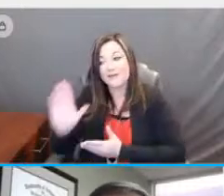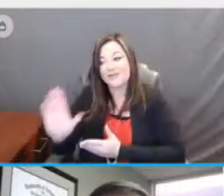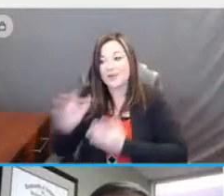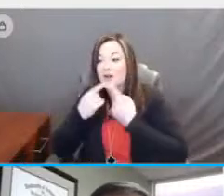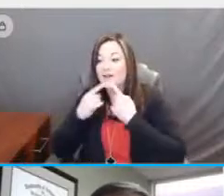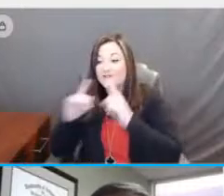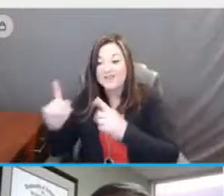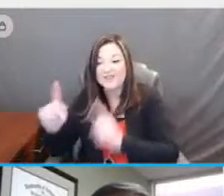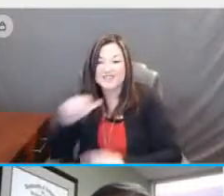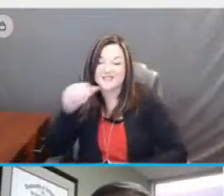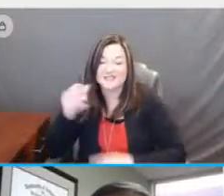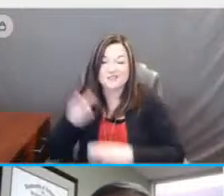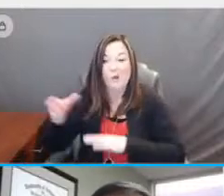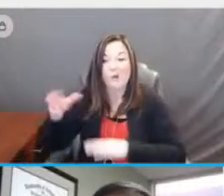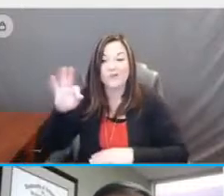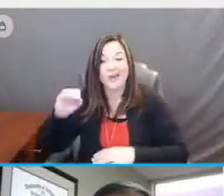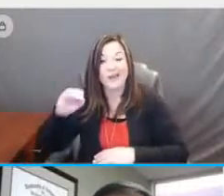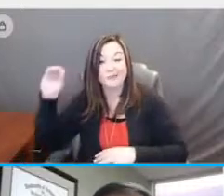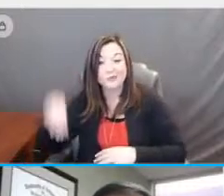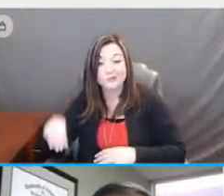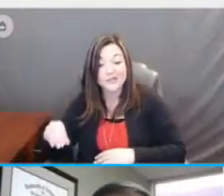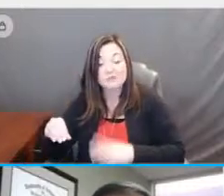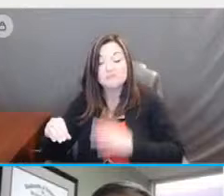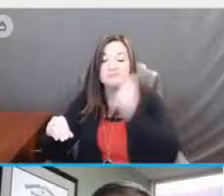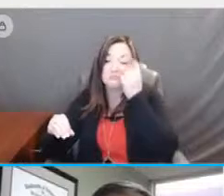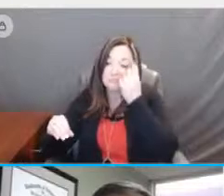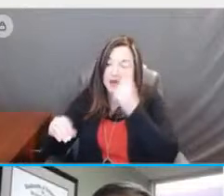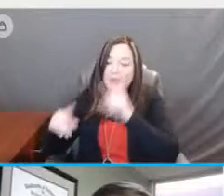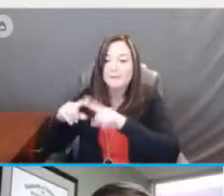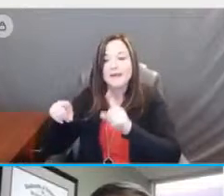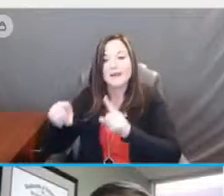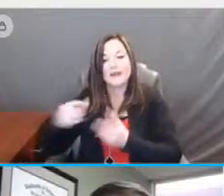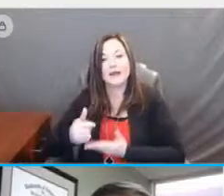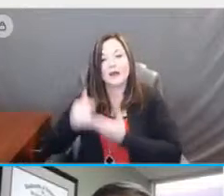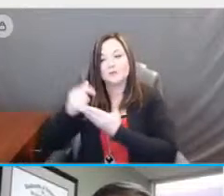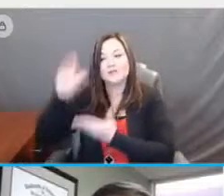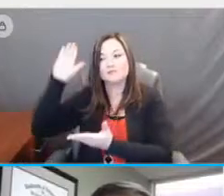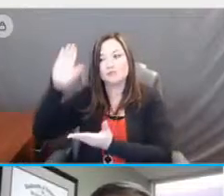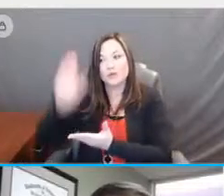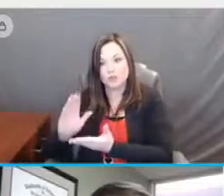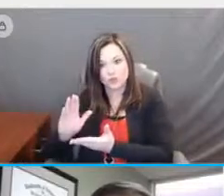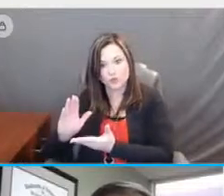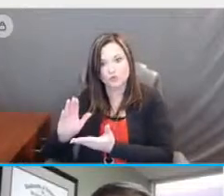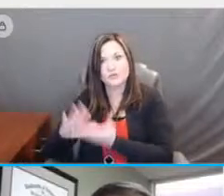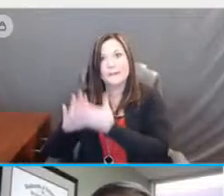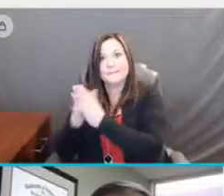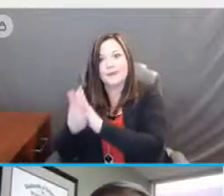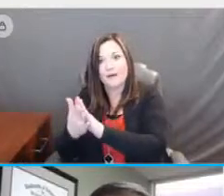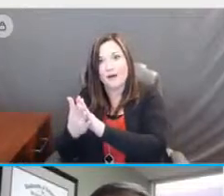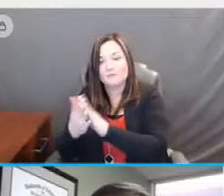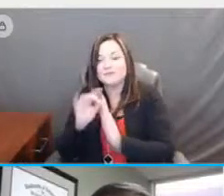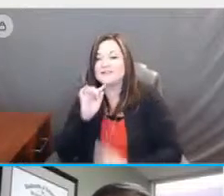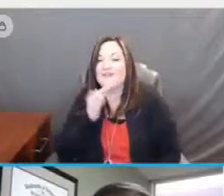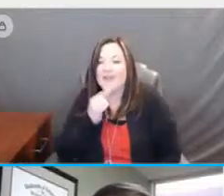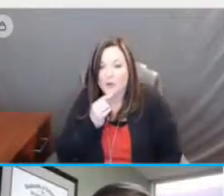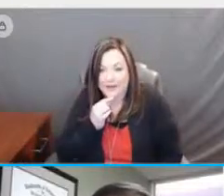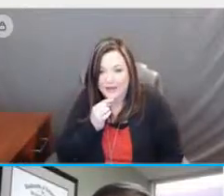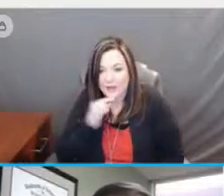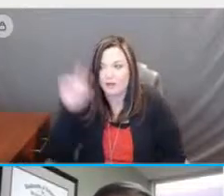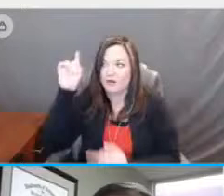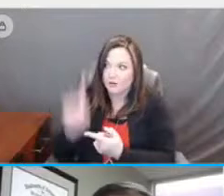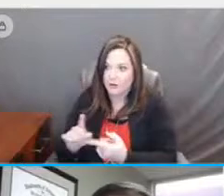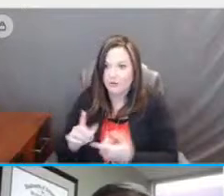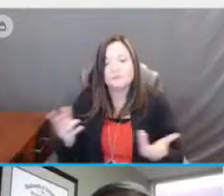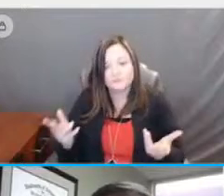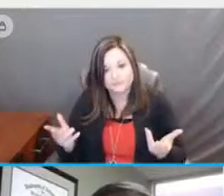not 90+%, that they do help prevent people from becoming severely ill, ending up in the hospital,